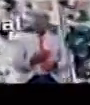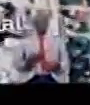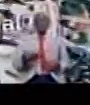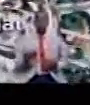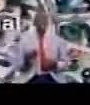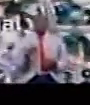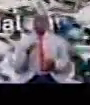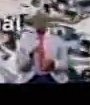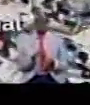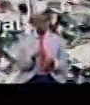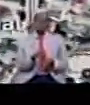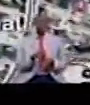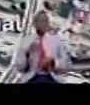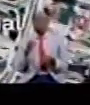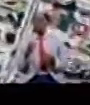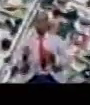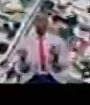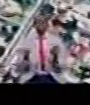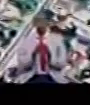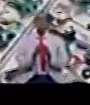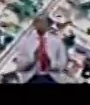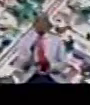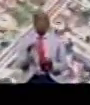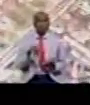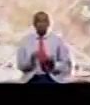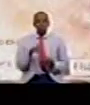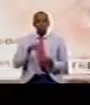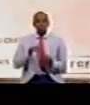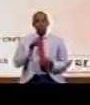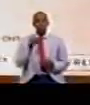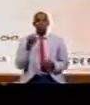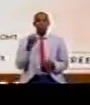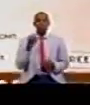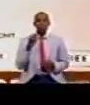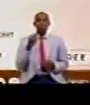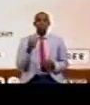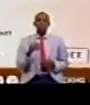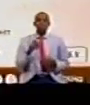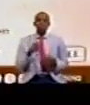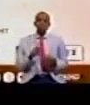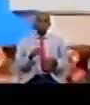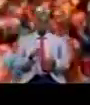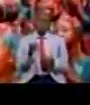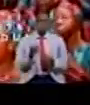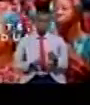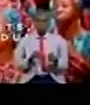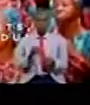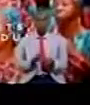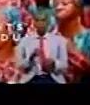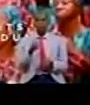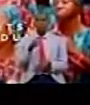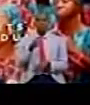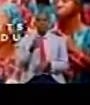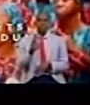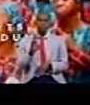name. Amen. In Jesus' name, pray. Amen.